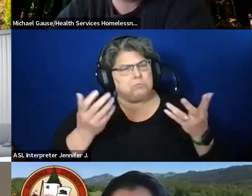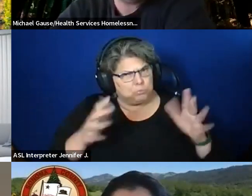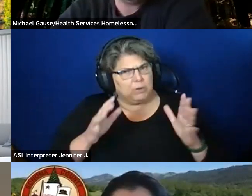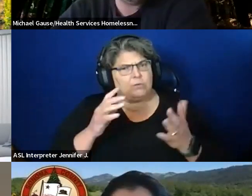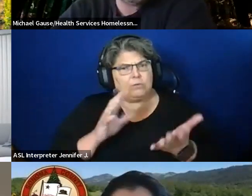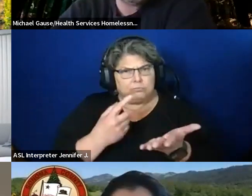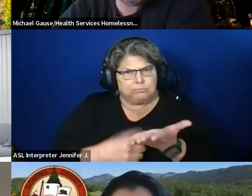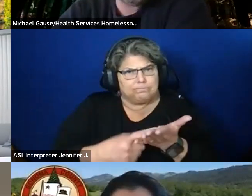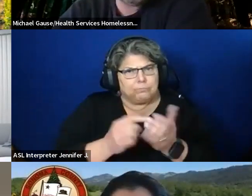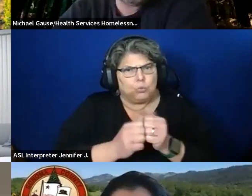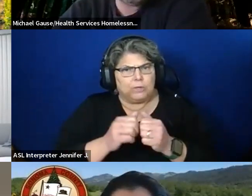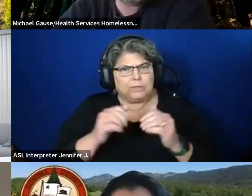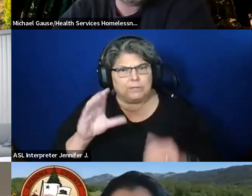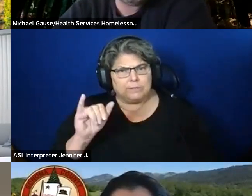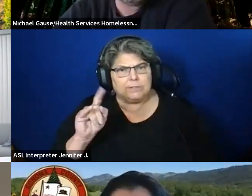city,